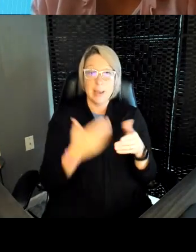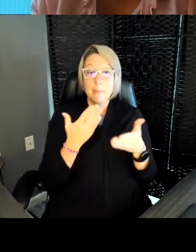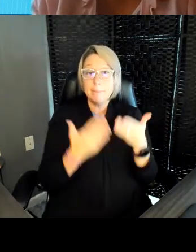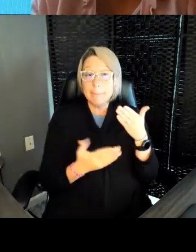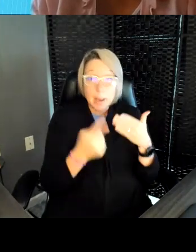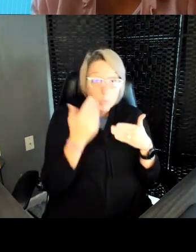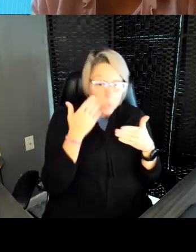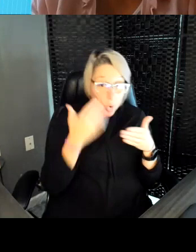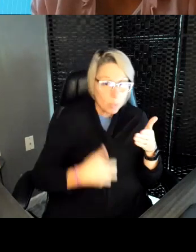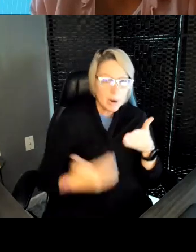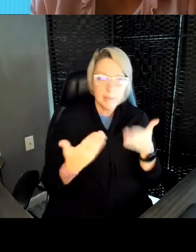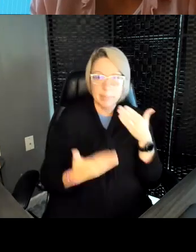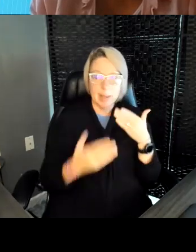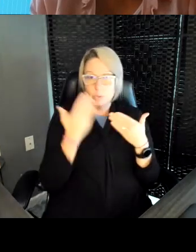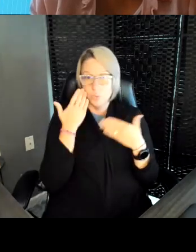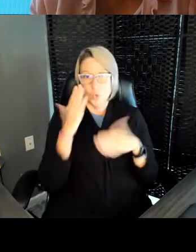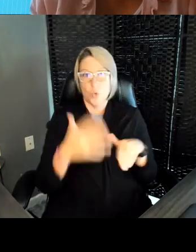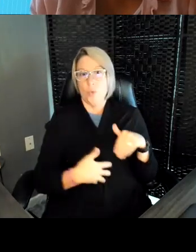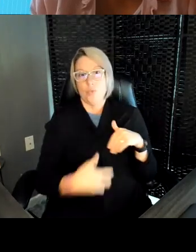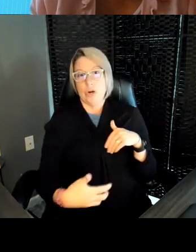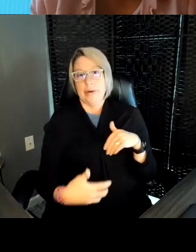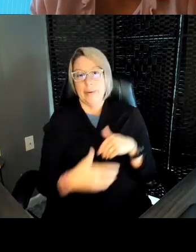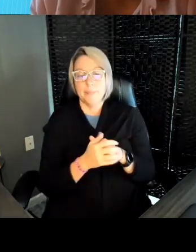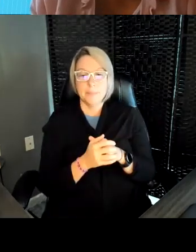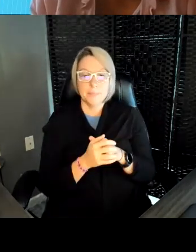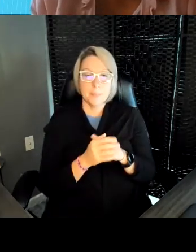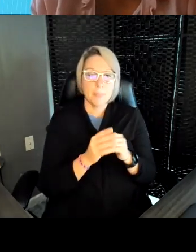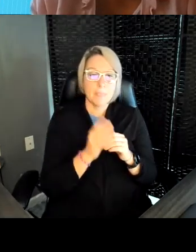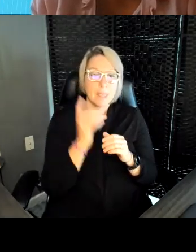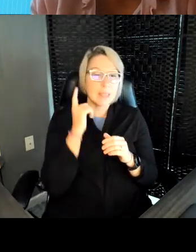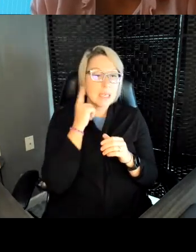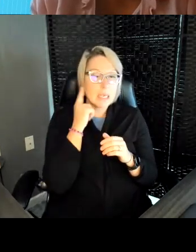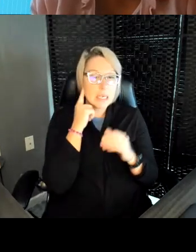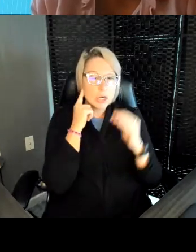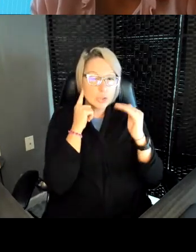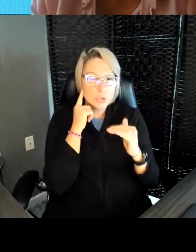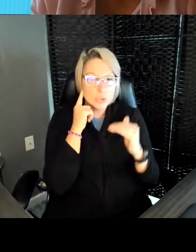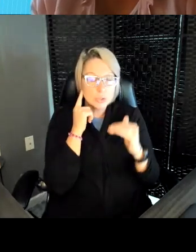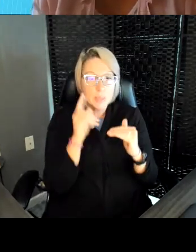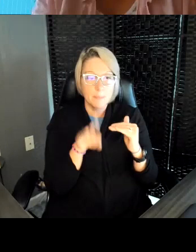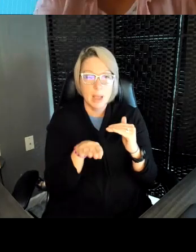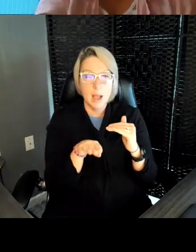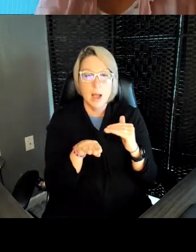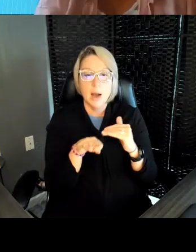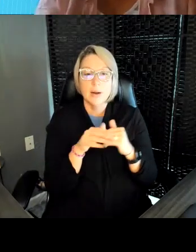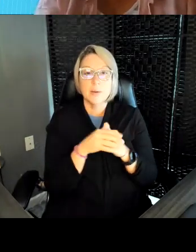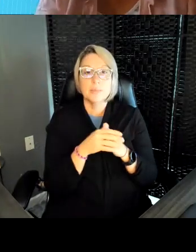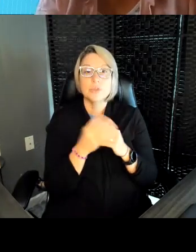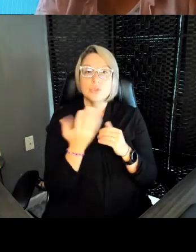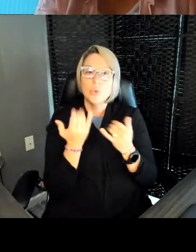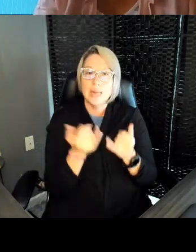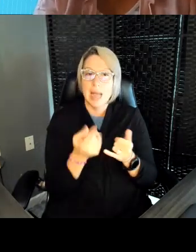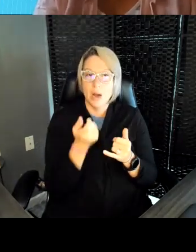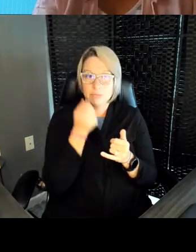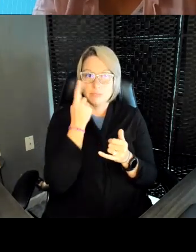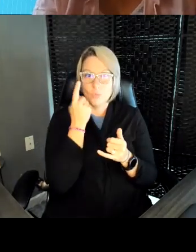may not know you're pregnant. And then we have ears down here. So you start to get the sense of why that's so